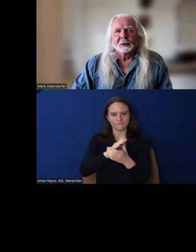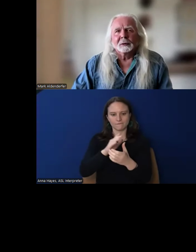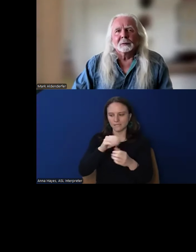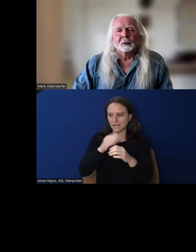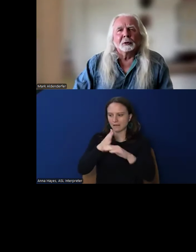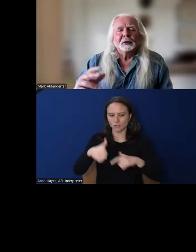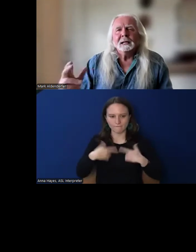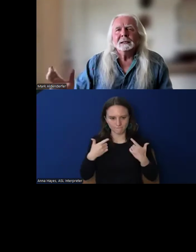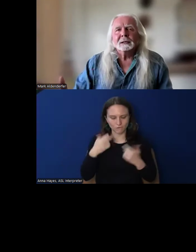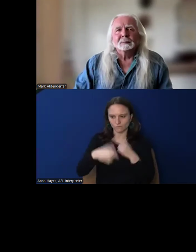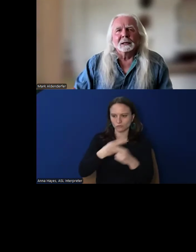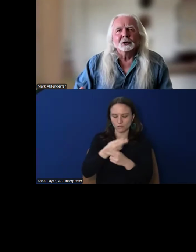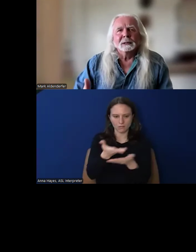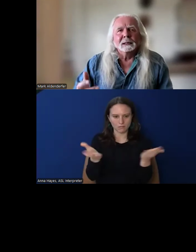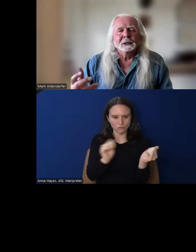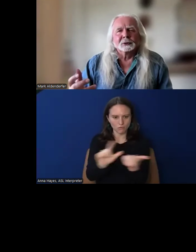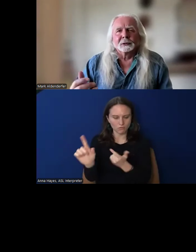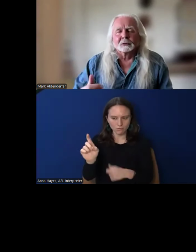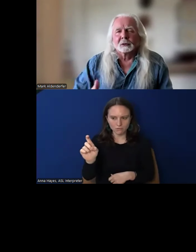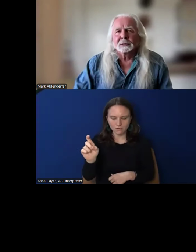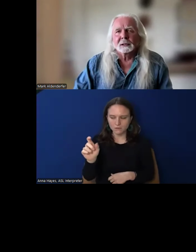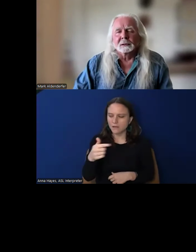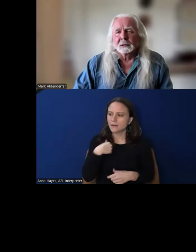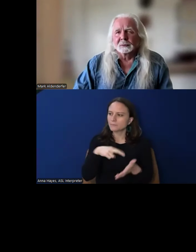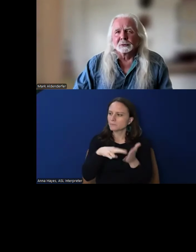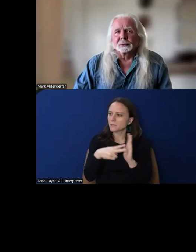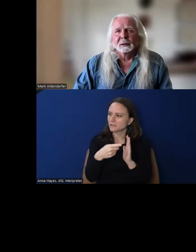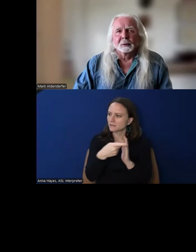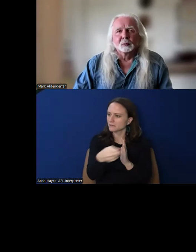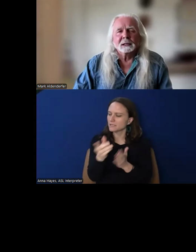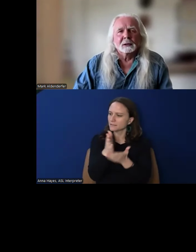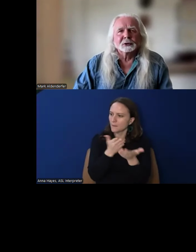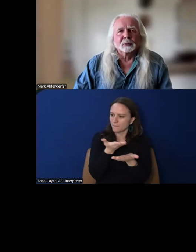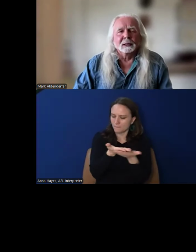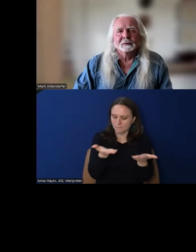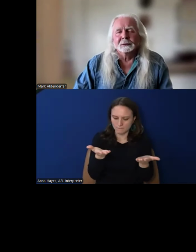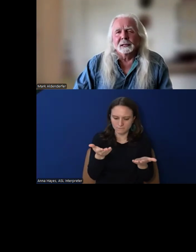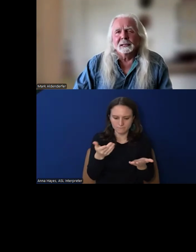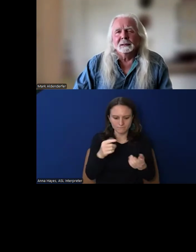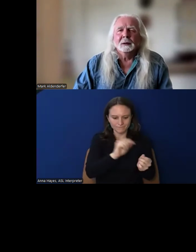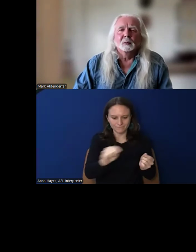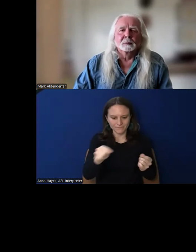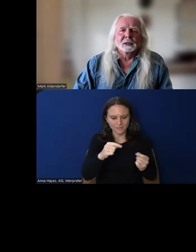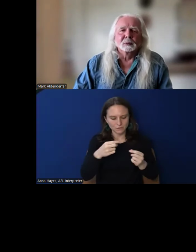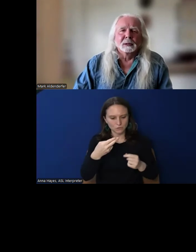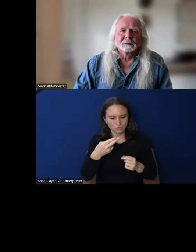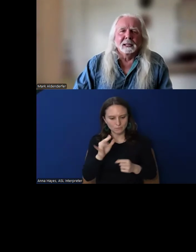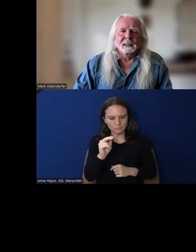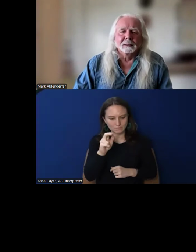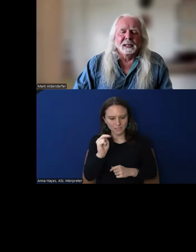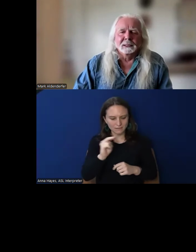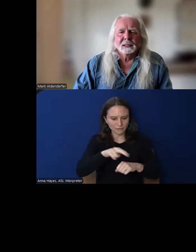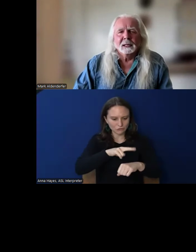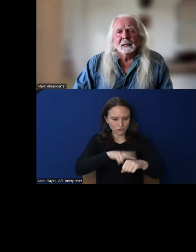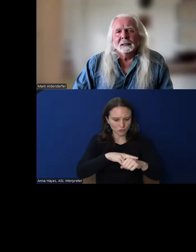are there things about human nature that cross-cut cultures, no matter what culture we live in today, what ones we might have had